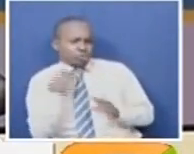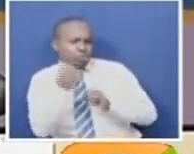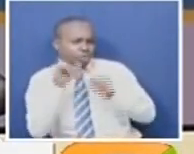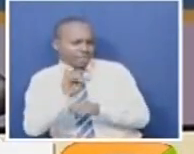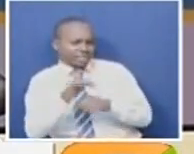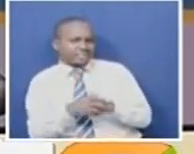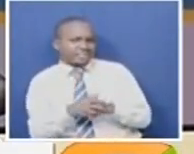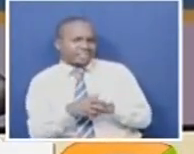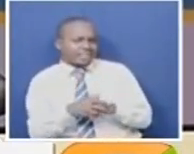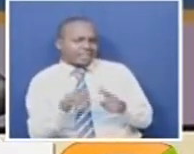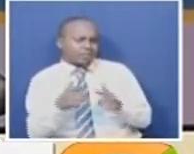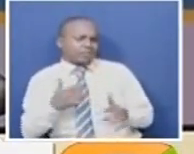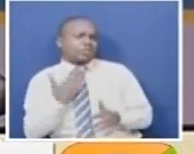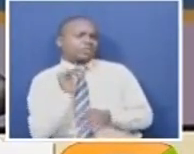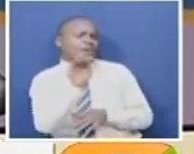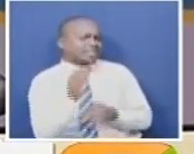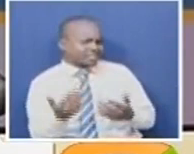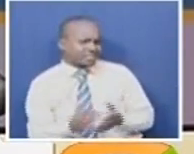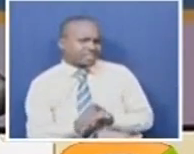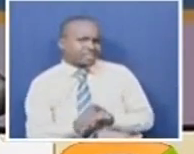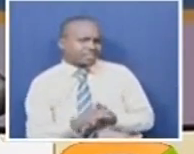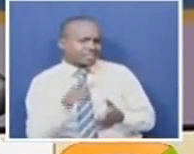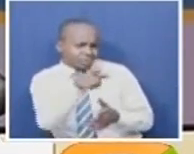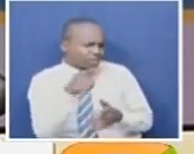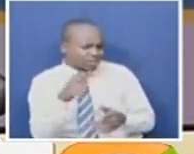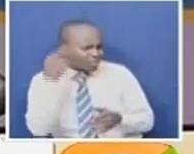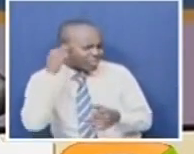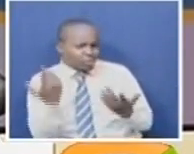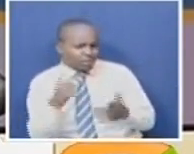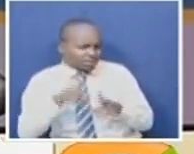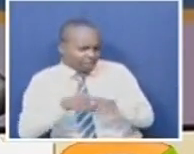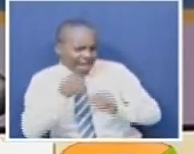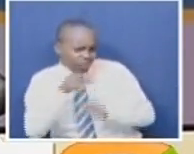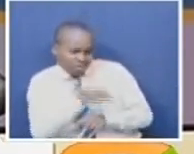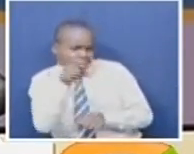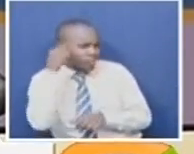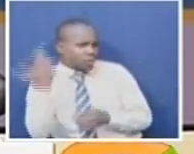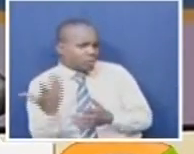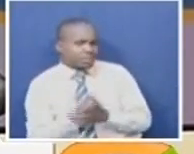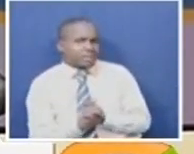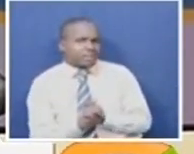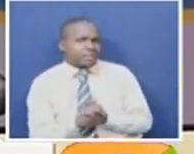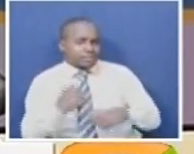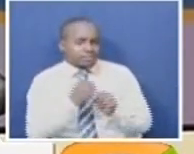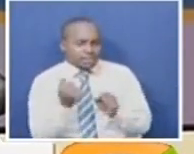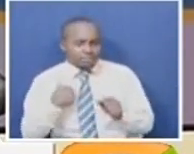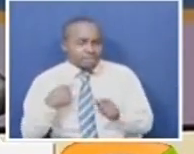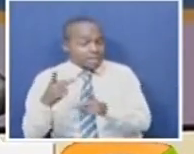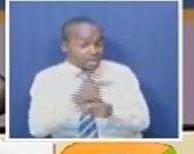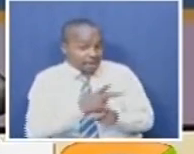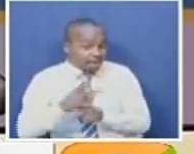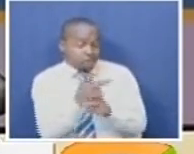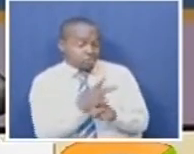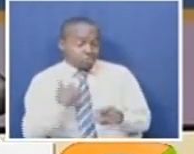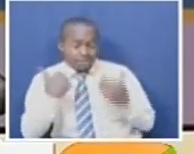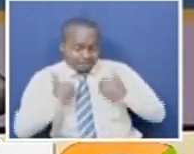very tempting to ask them, really? You know, we shake them up and ask, what were you thinking? So it's made me very cautious. I'm very cautious, and